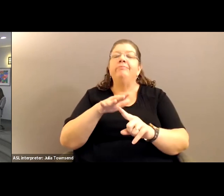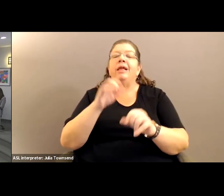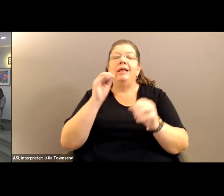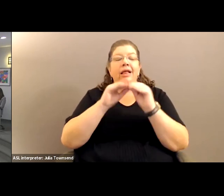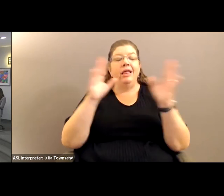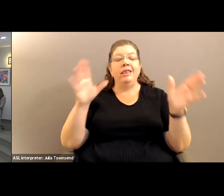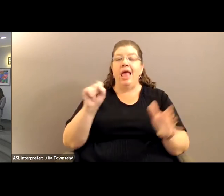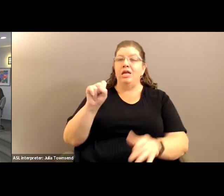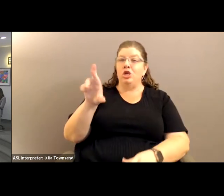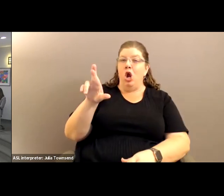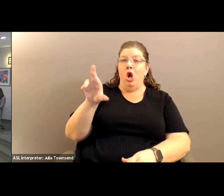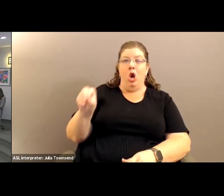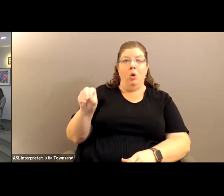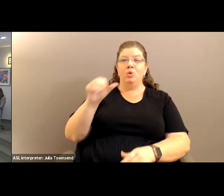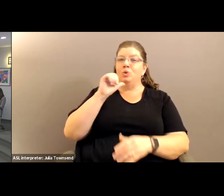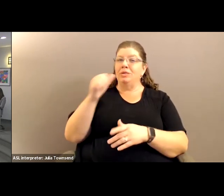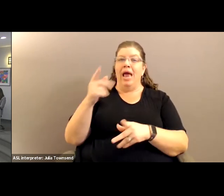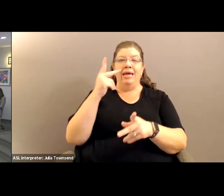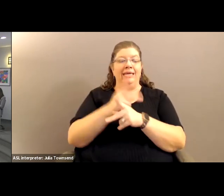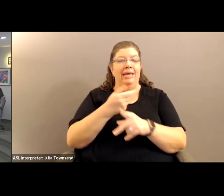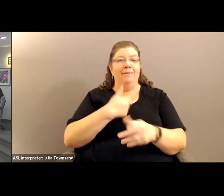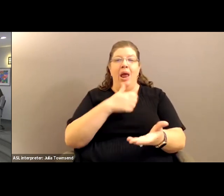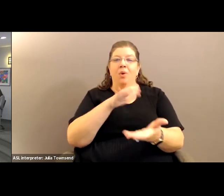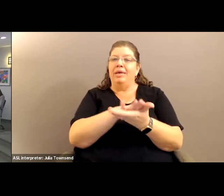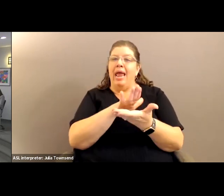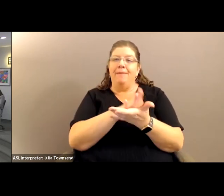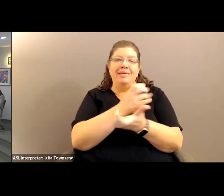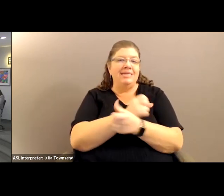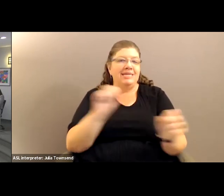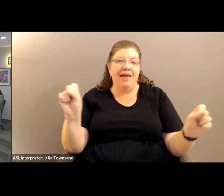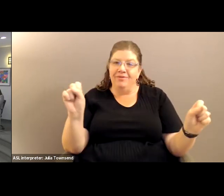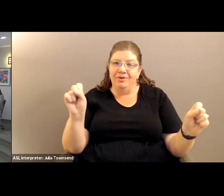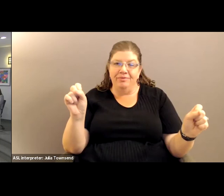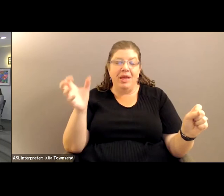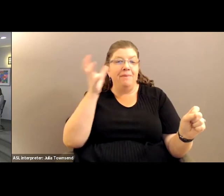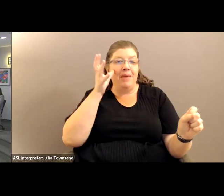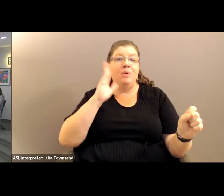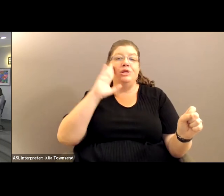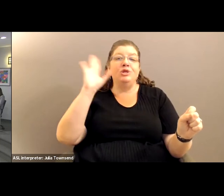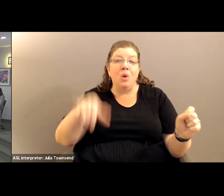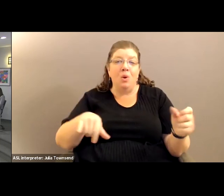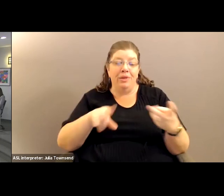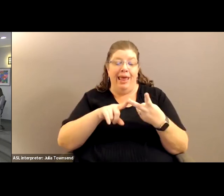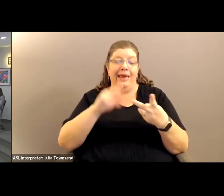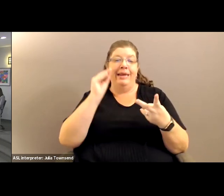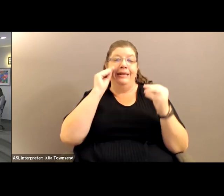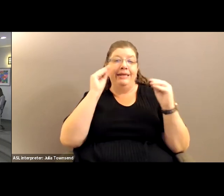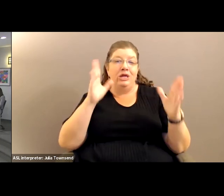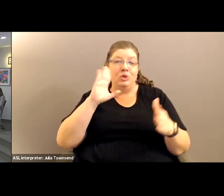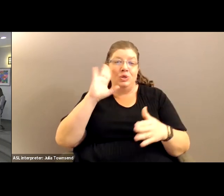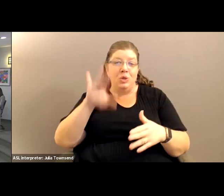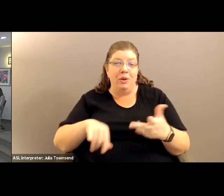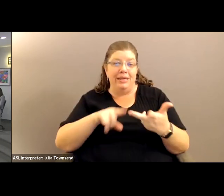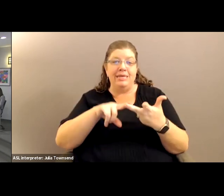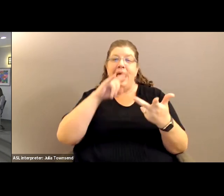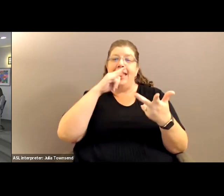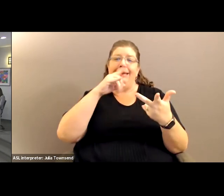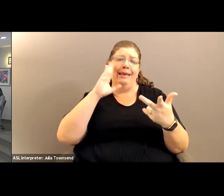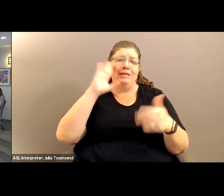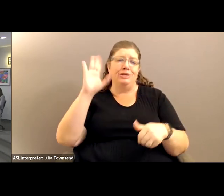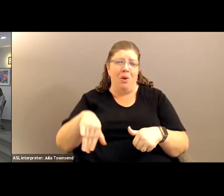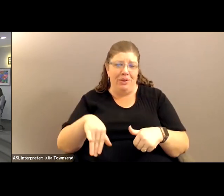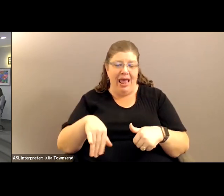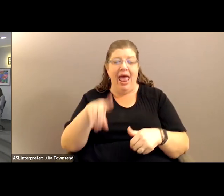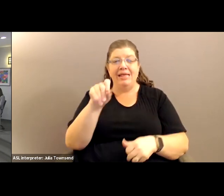sros do not keep our campuses safer parents know this teachers know this kids know this and the